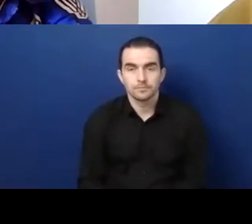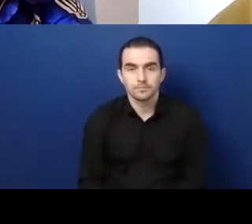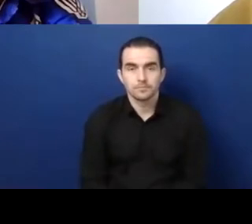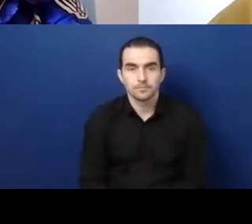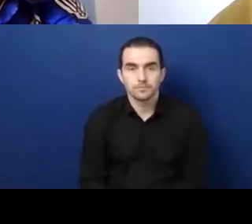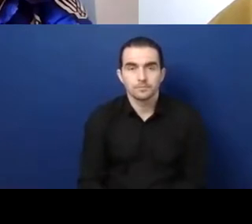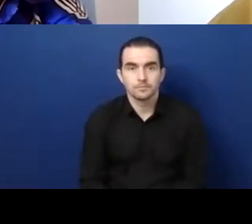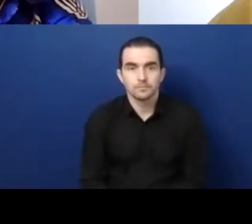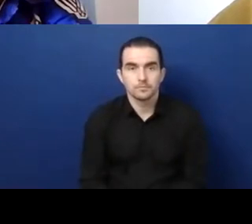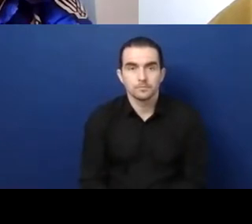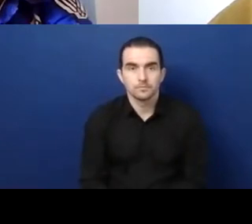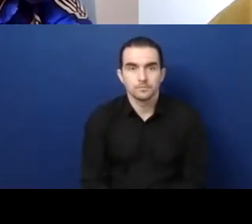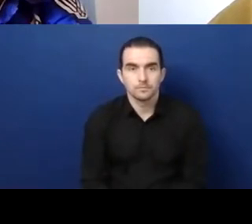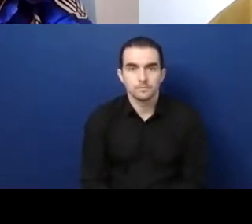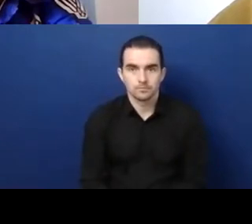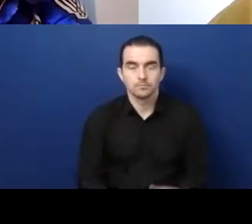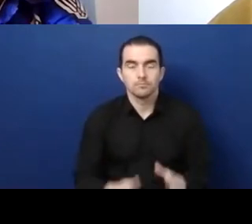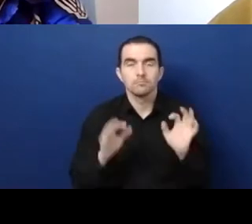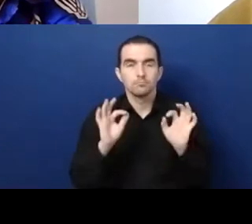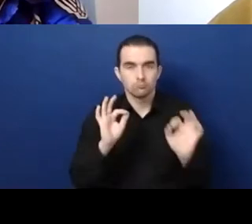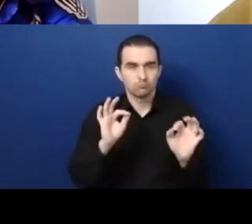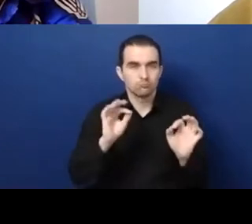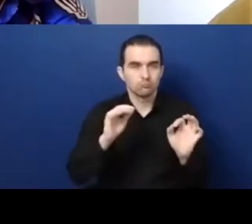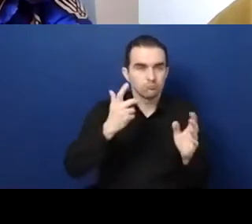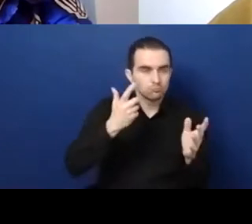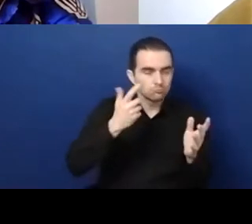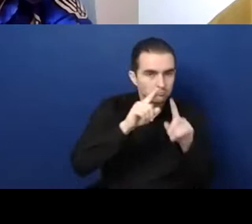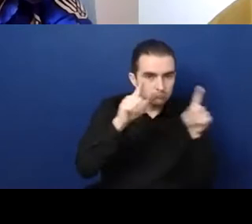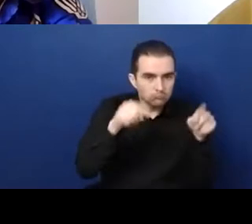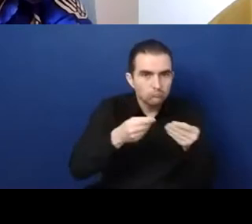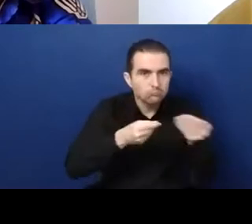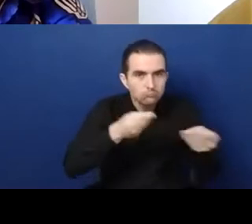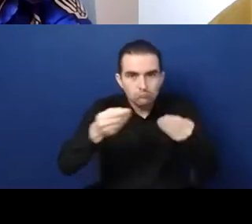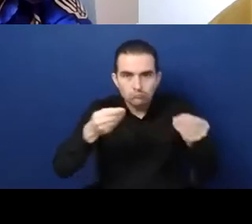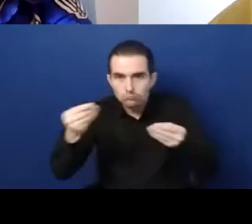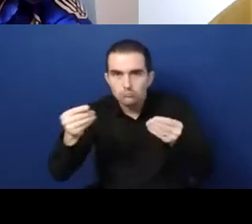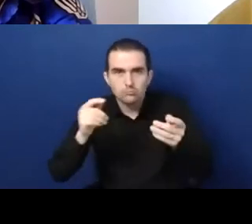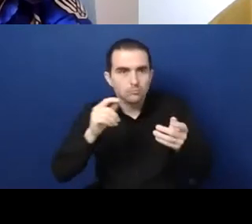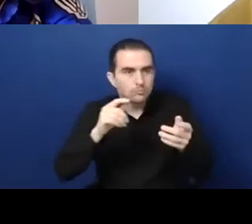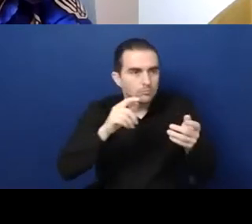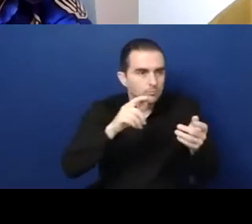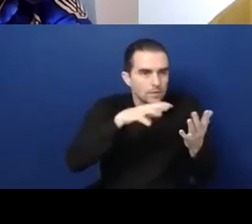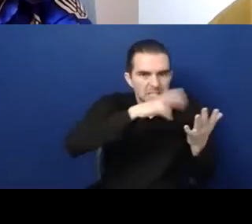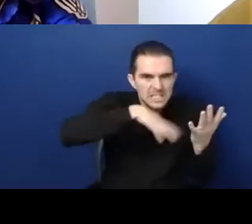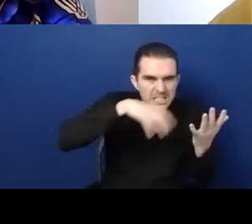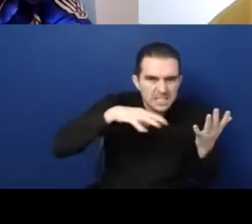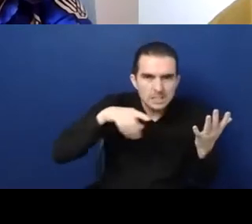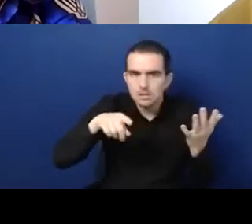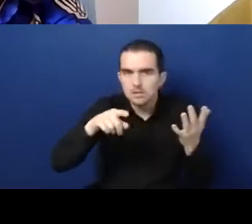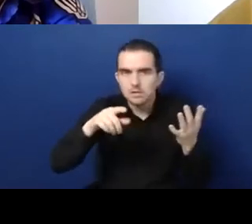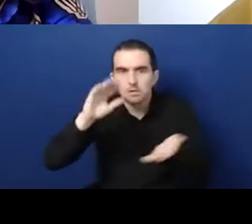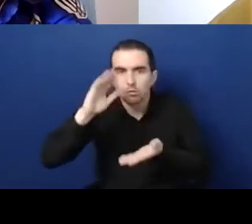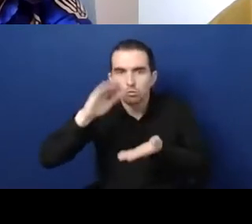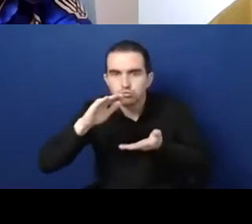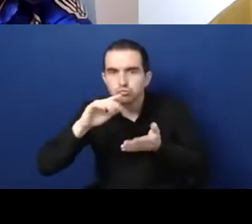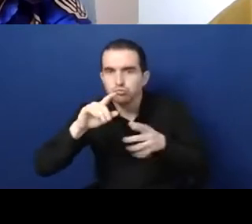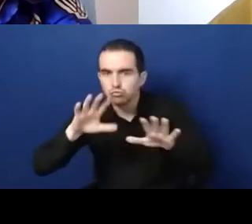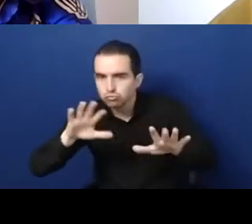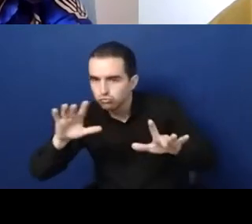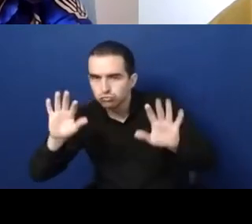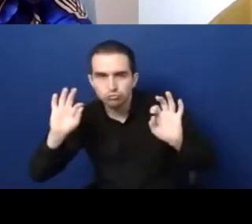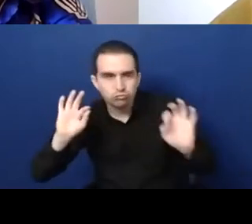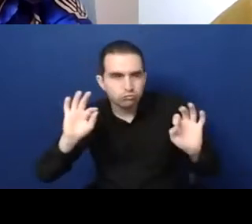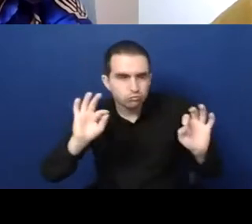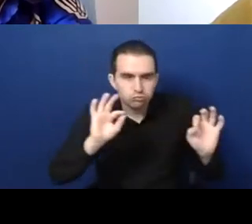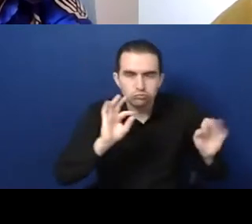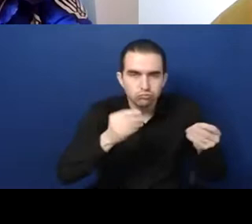I would want to maybe refer. I will post the link to the speak up system, the Sightsaver